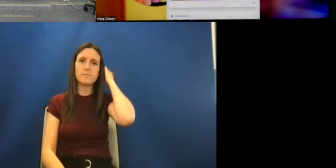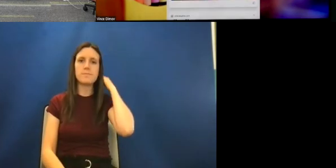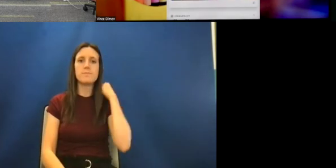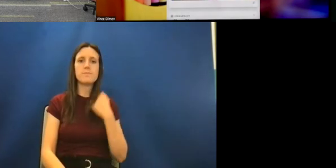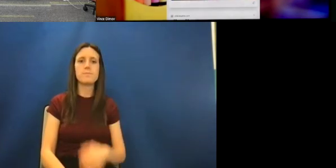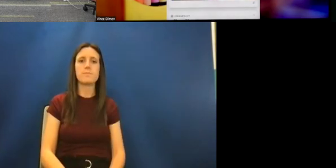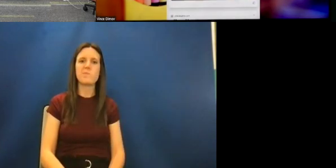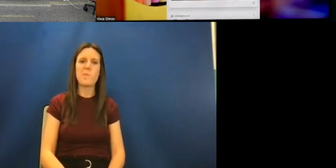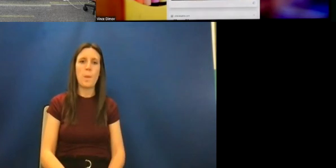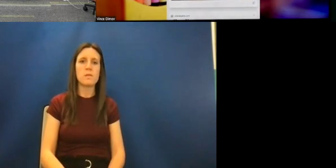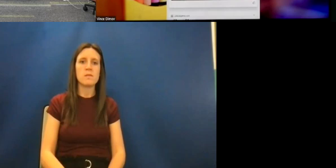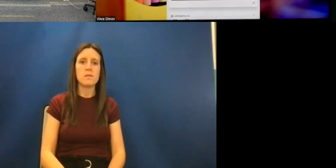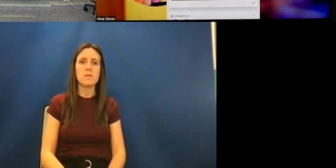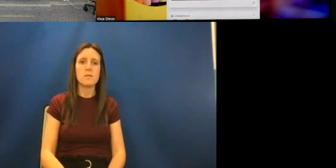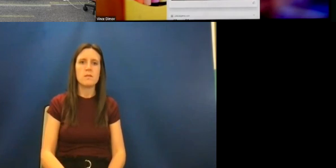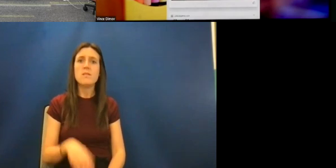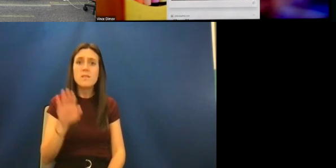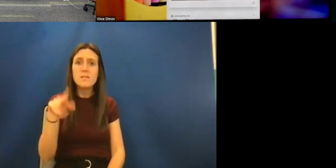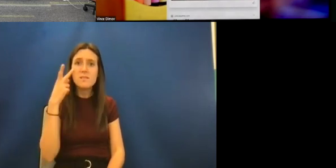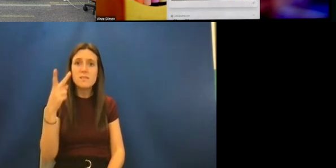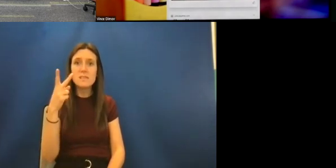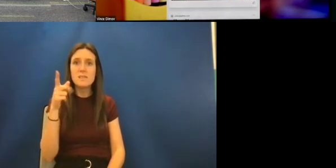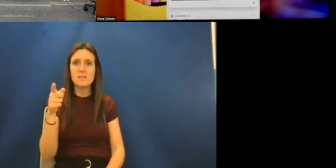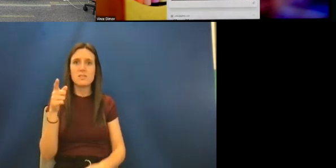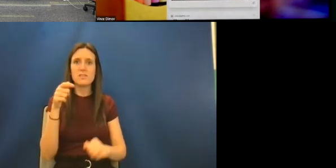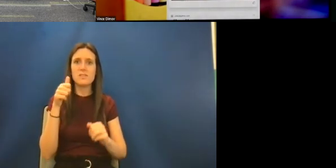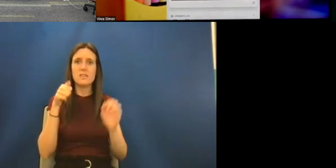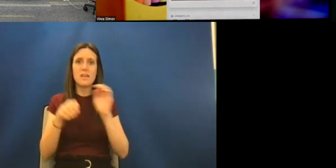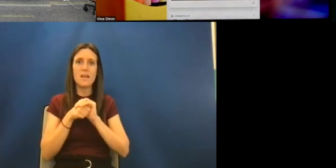bugs are. Oh wait, did you guys see her hide from the spider?